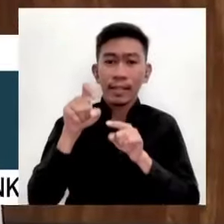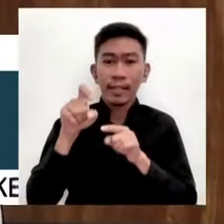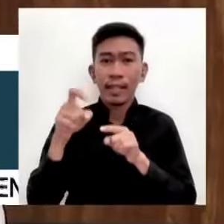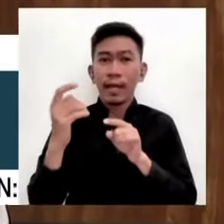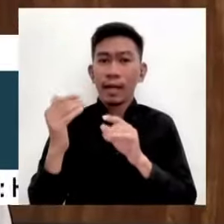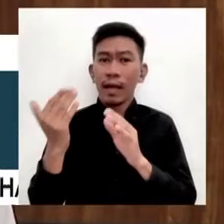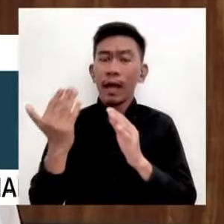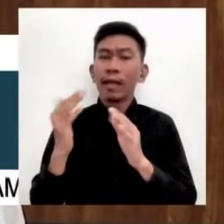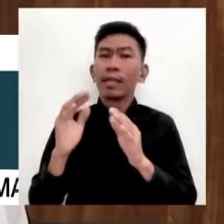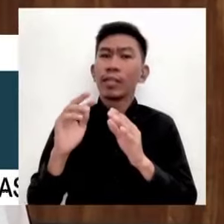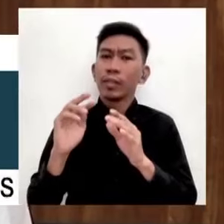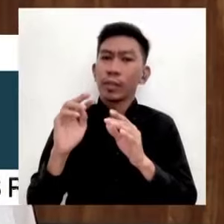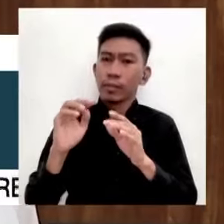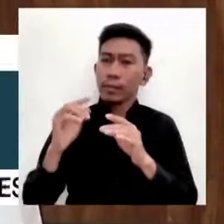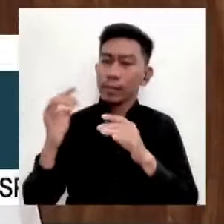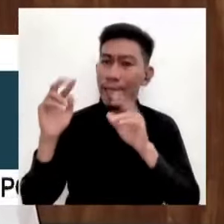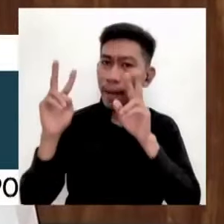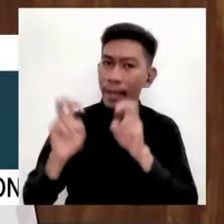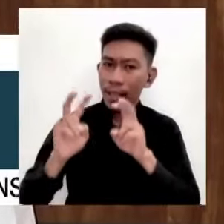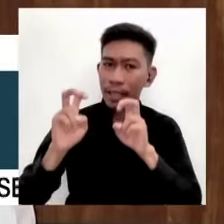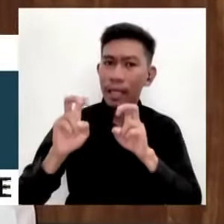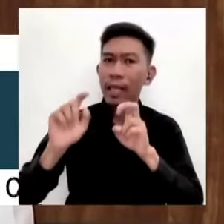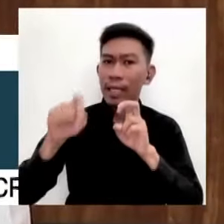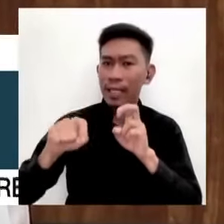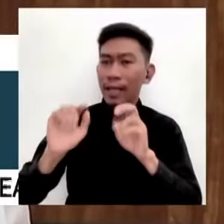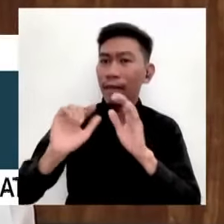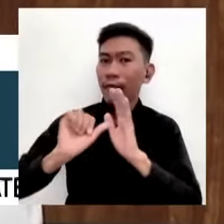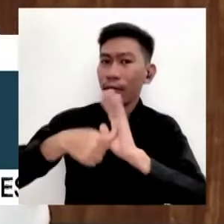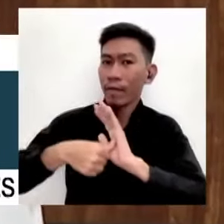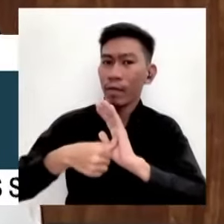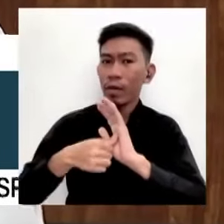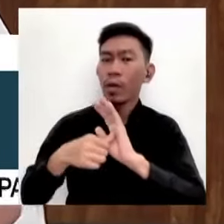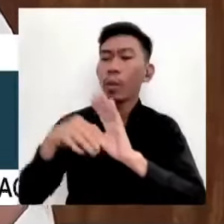merits nung amendments.